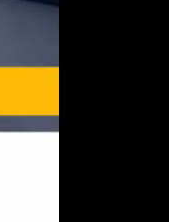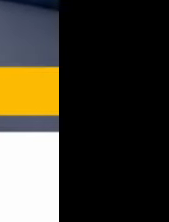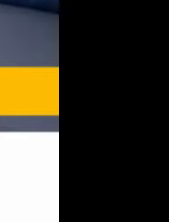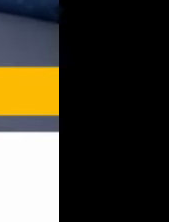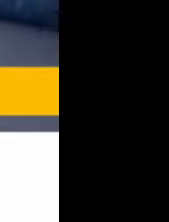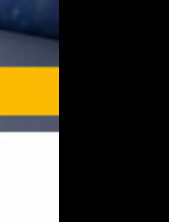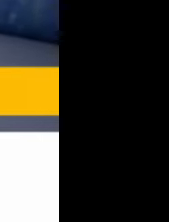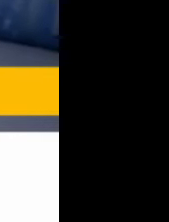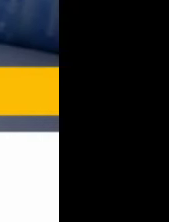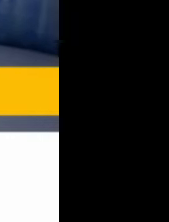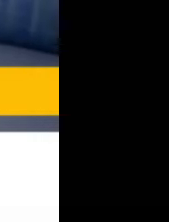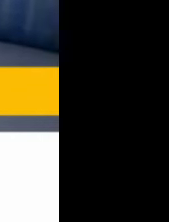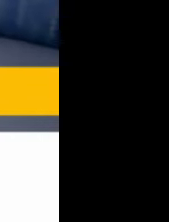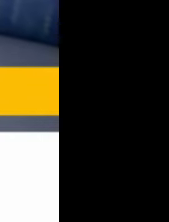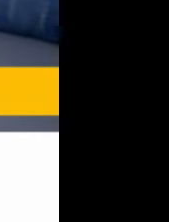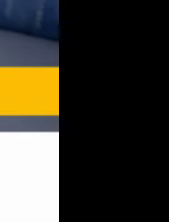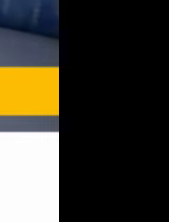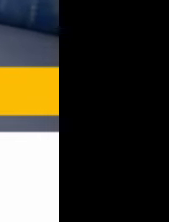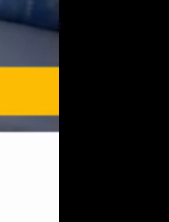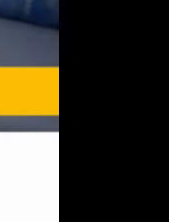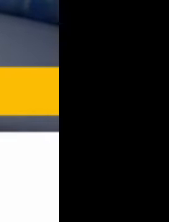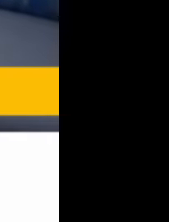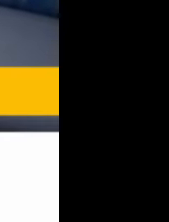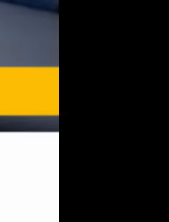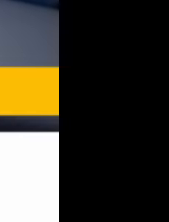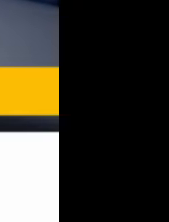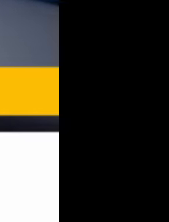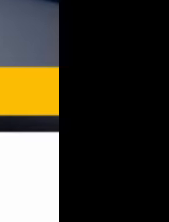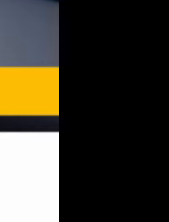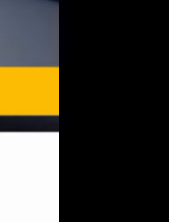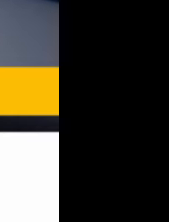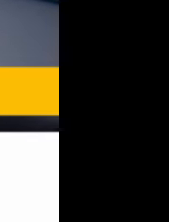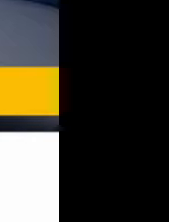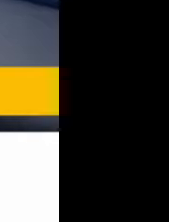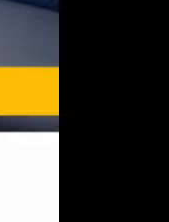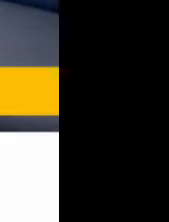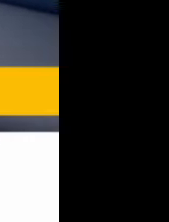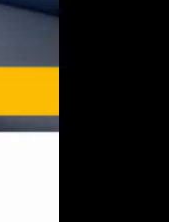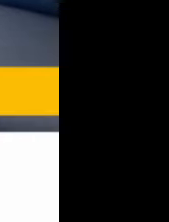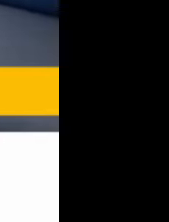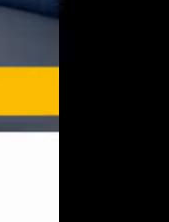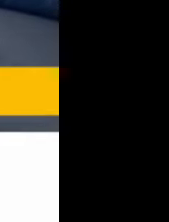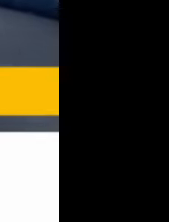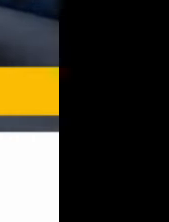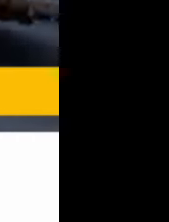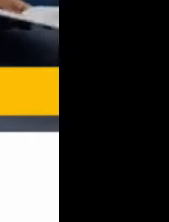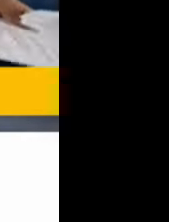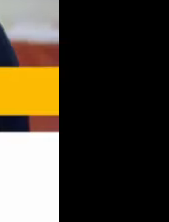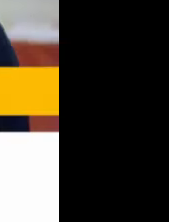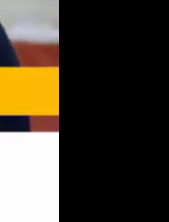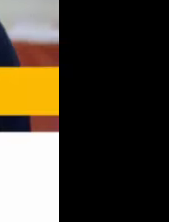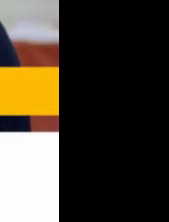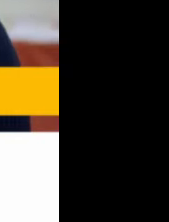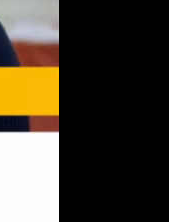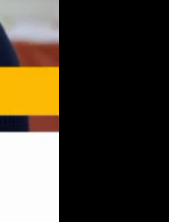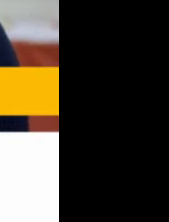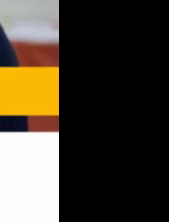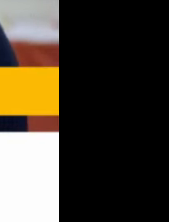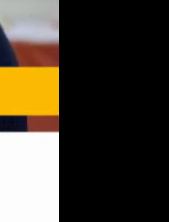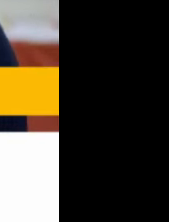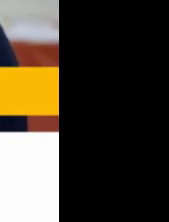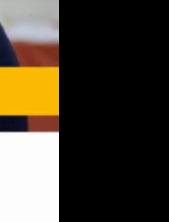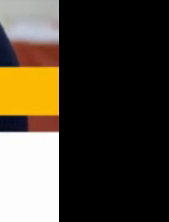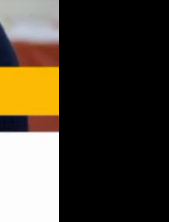lost $35,000 that was left on my scholarship when I returned home to come to UW-Milwaukee. I work as a site